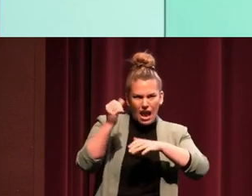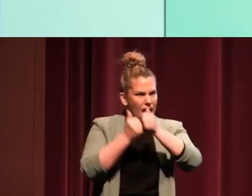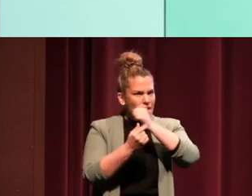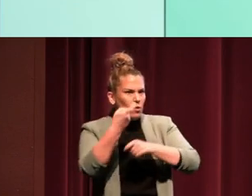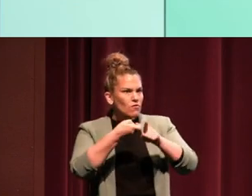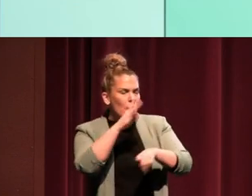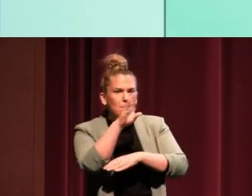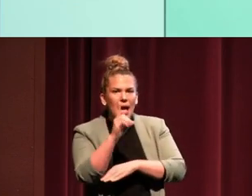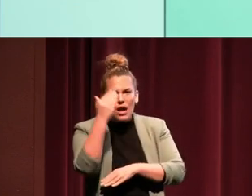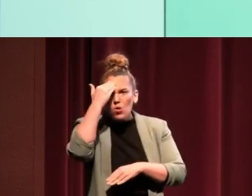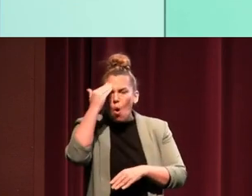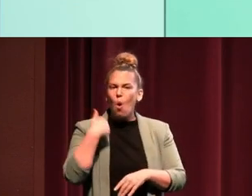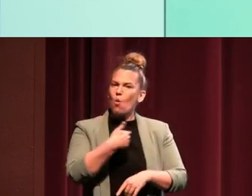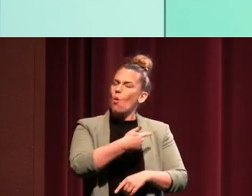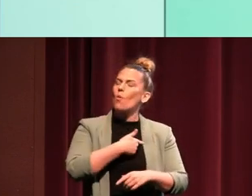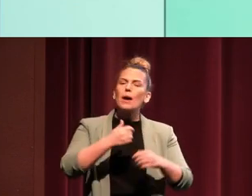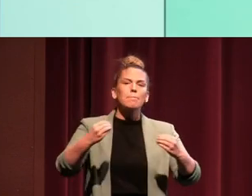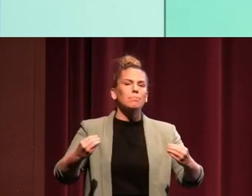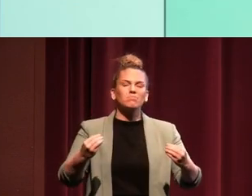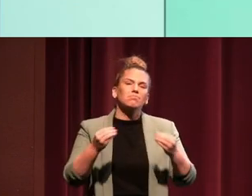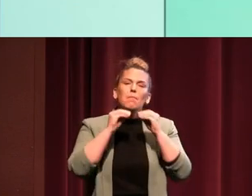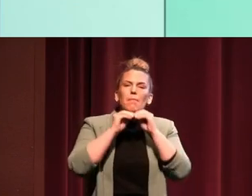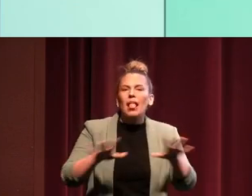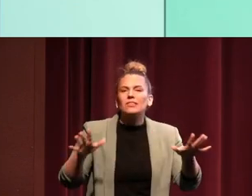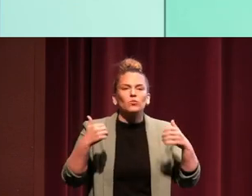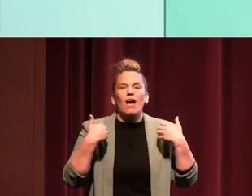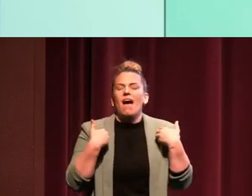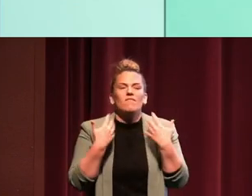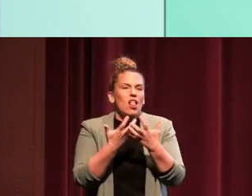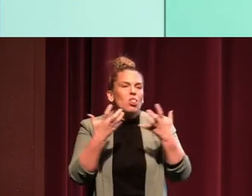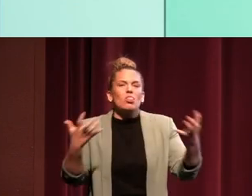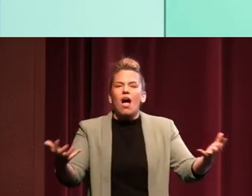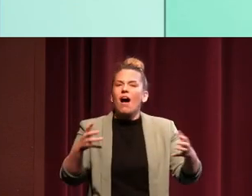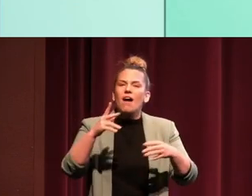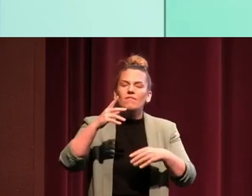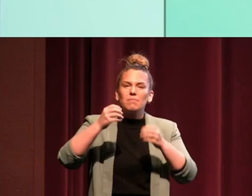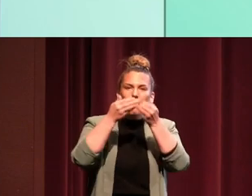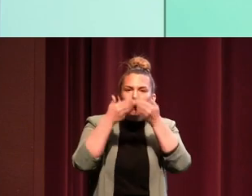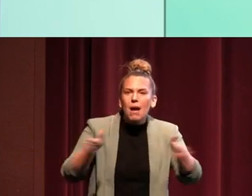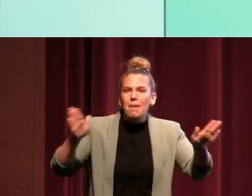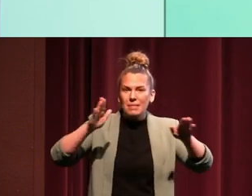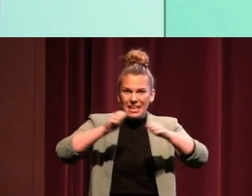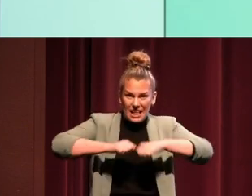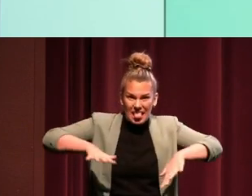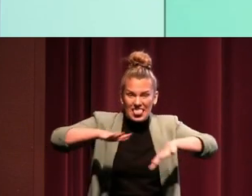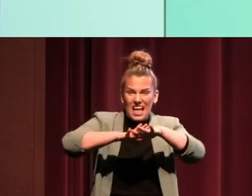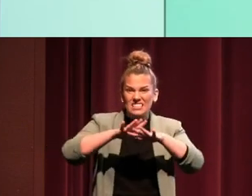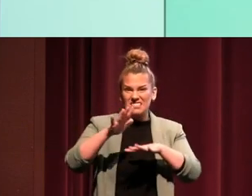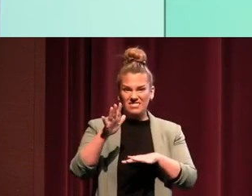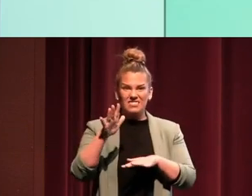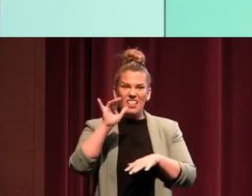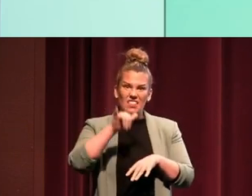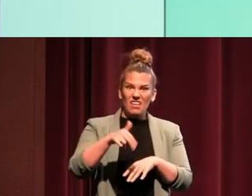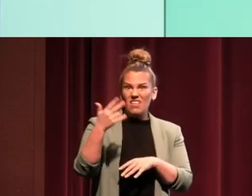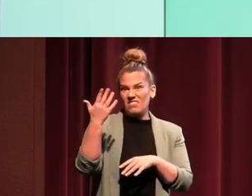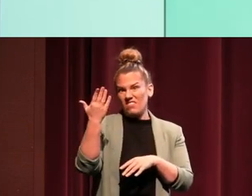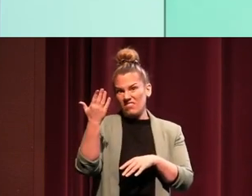we're blessed to have lots of public land. 61 million acres of public land in Oregon. That's 53% of the